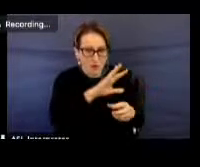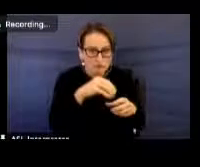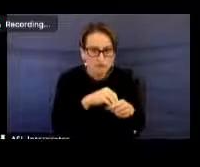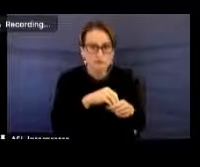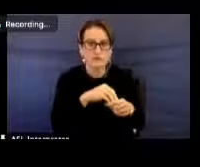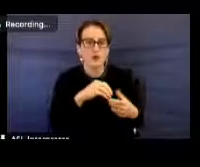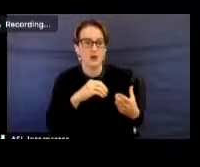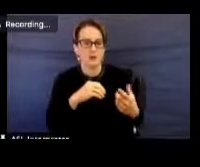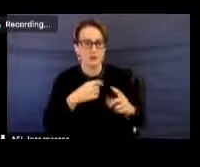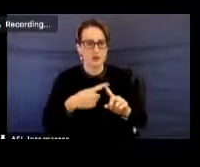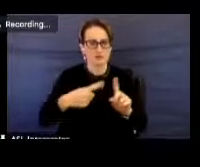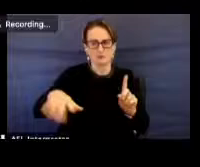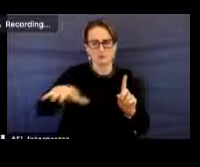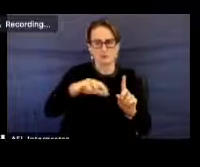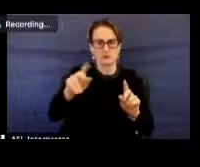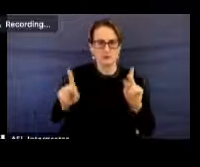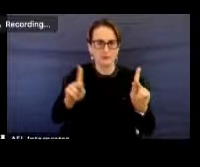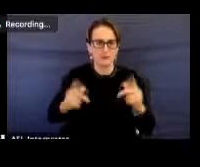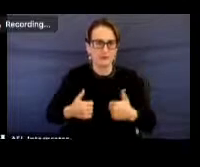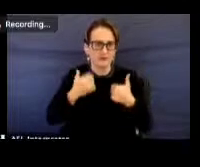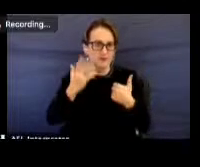process. That's helpful. Thank you.